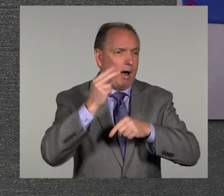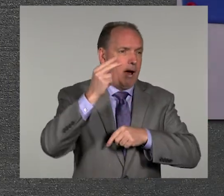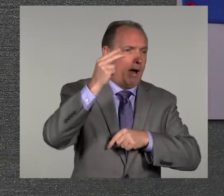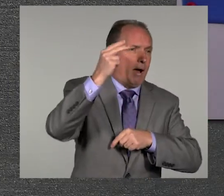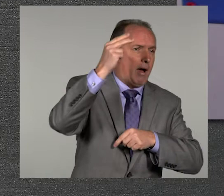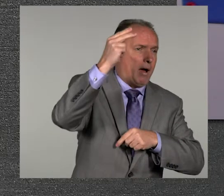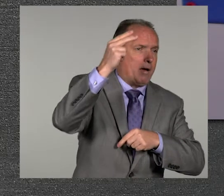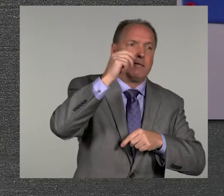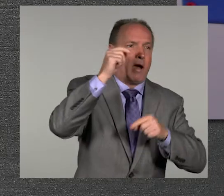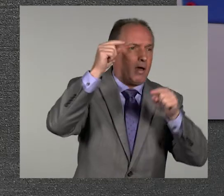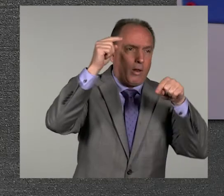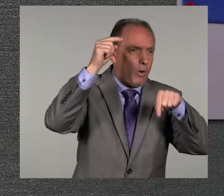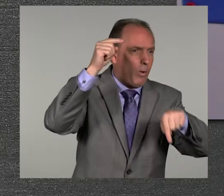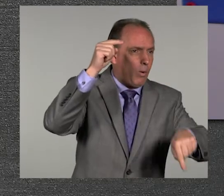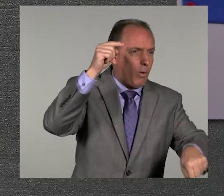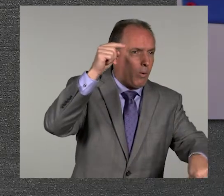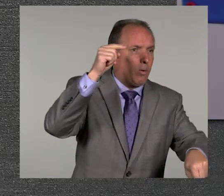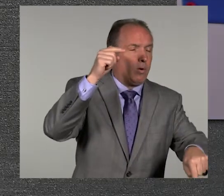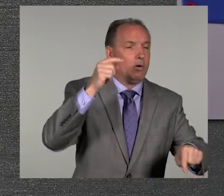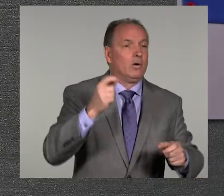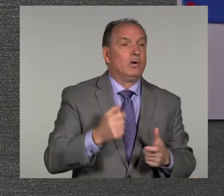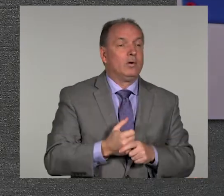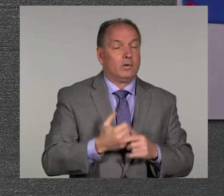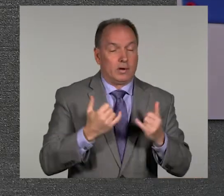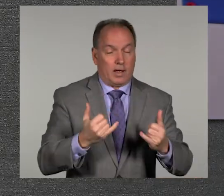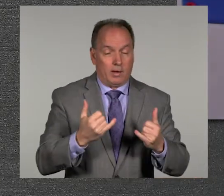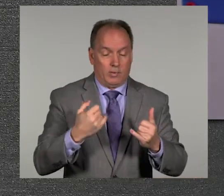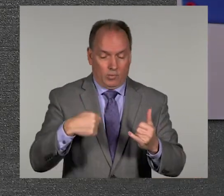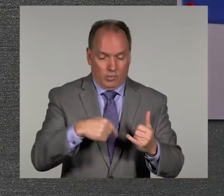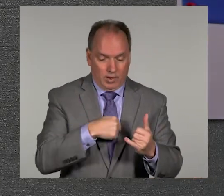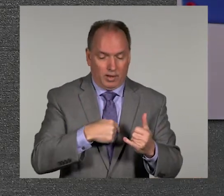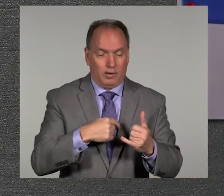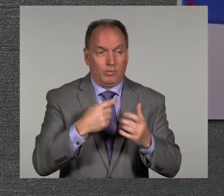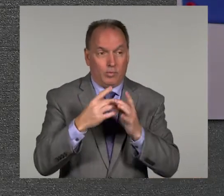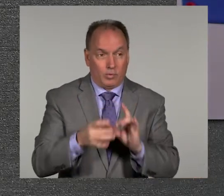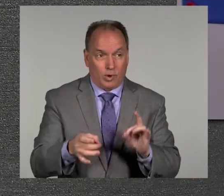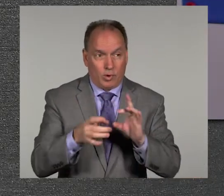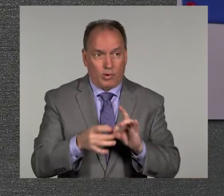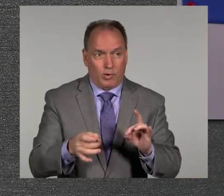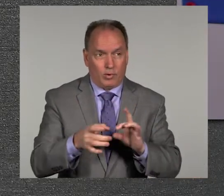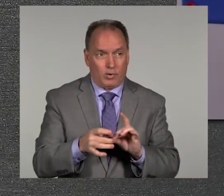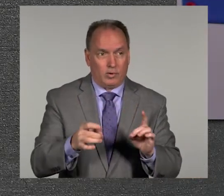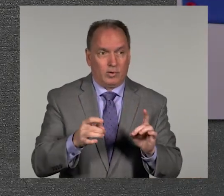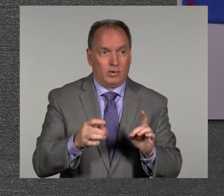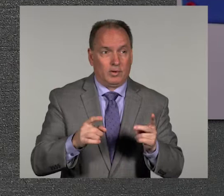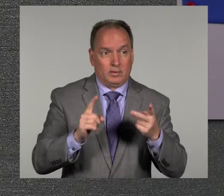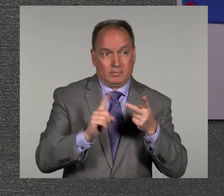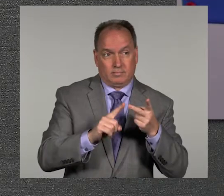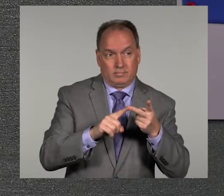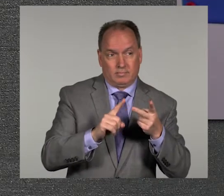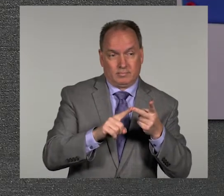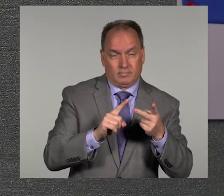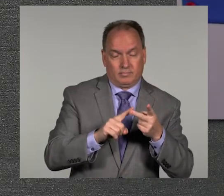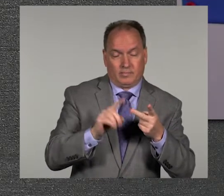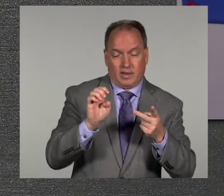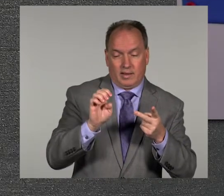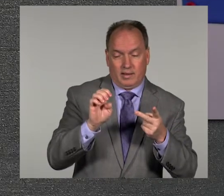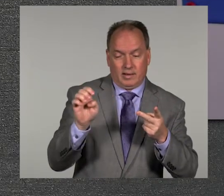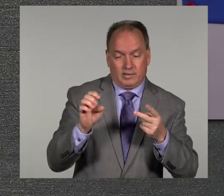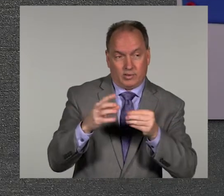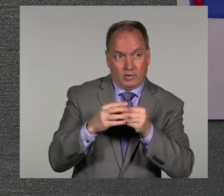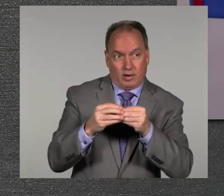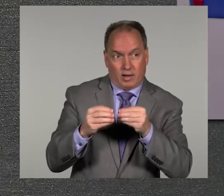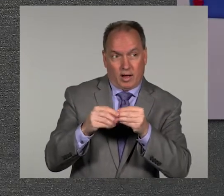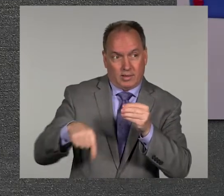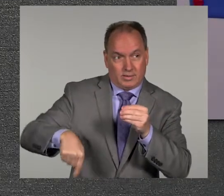low areas. Alrighty, now we are going to talk about the Eastern cottontail